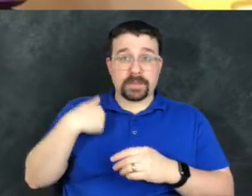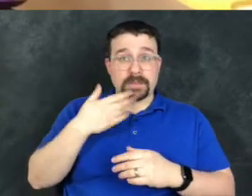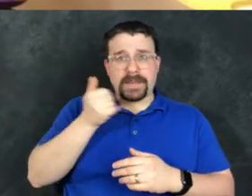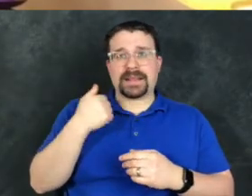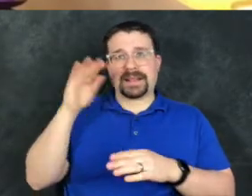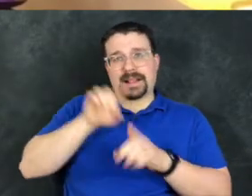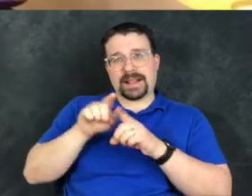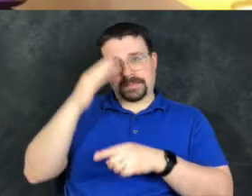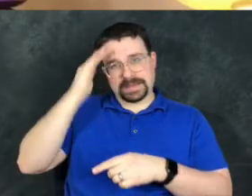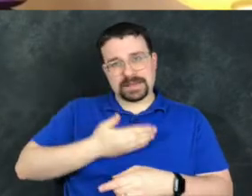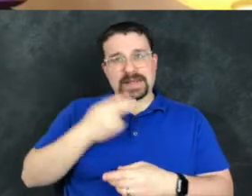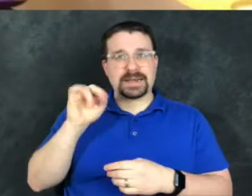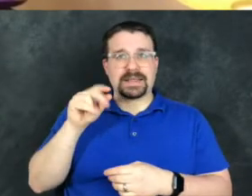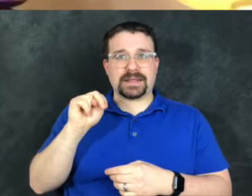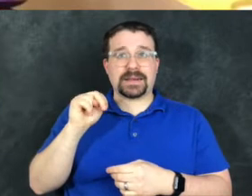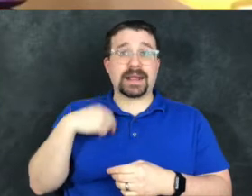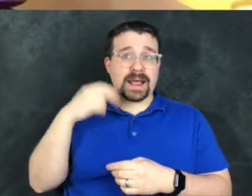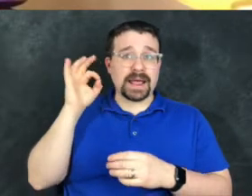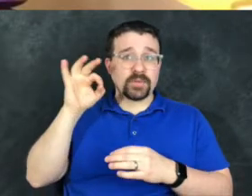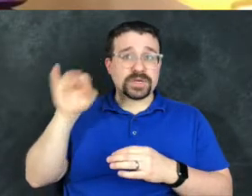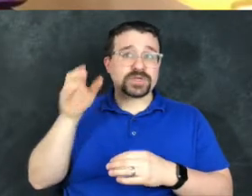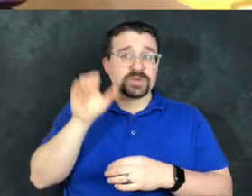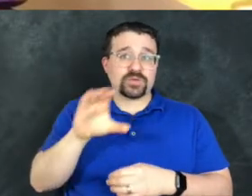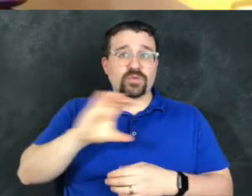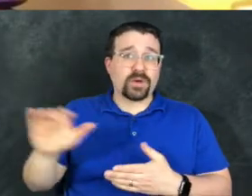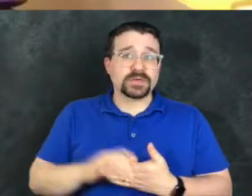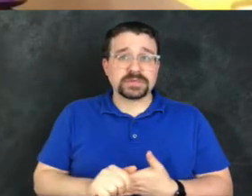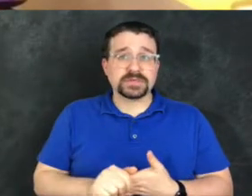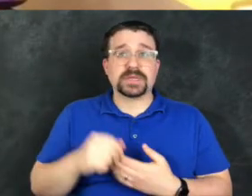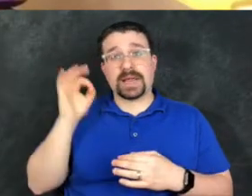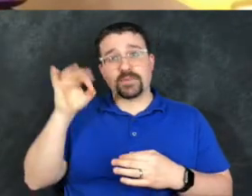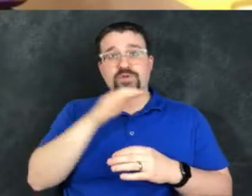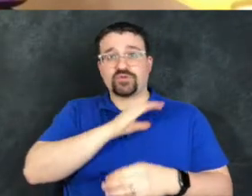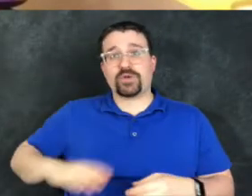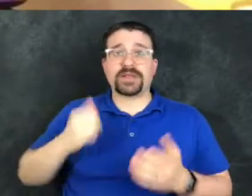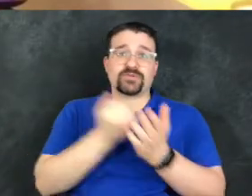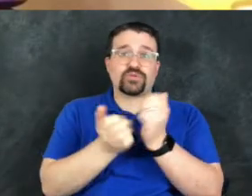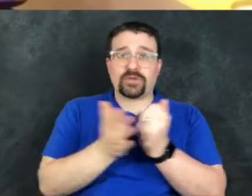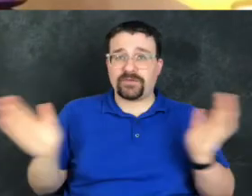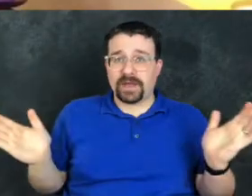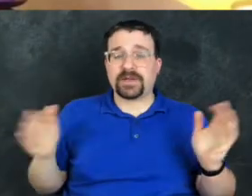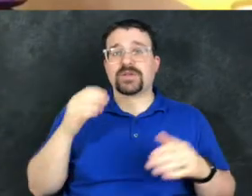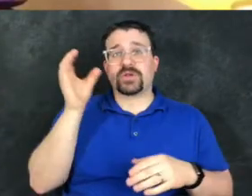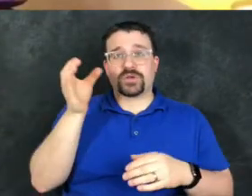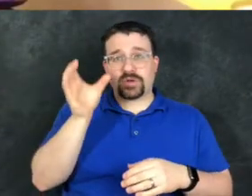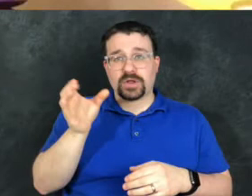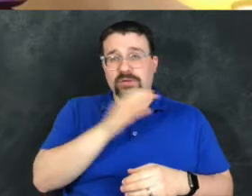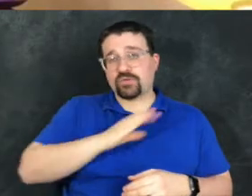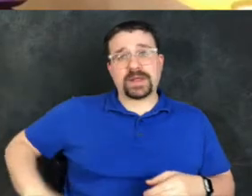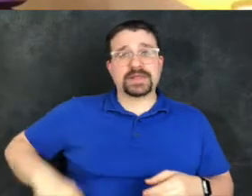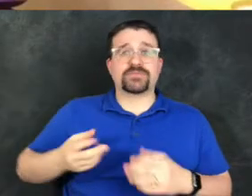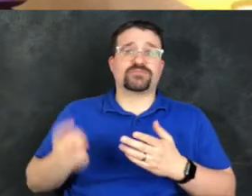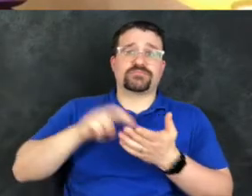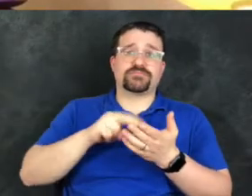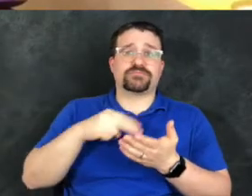that those who know me best, like my son Nathan, recognized that I preached the Christ, the cross. I preached Christ crucified